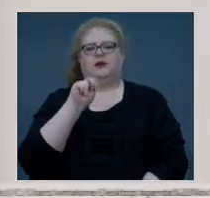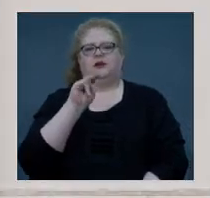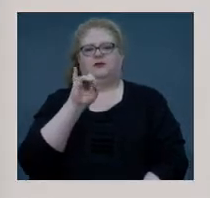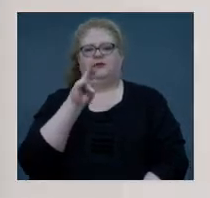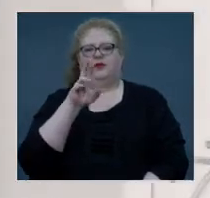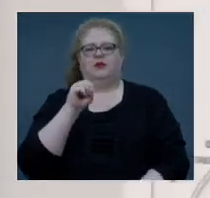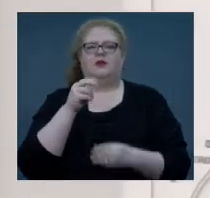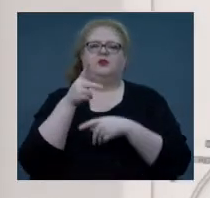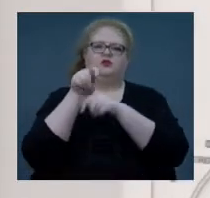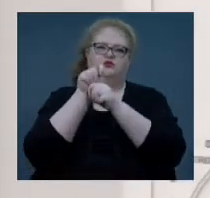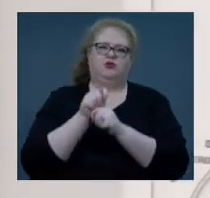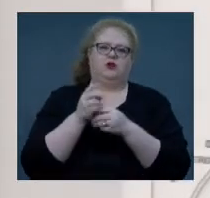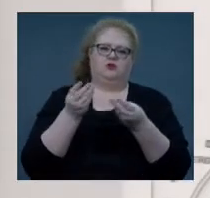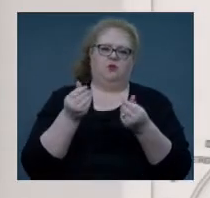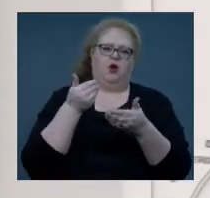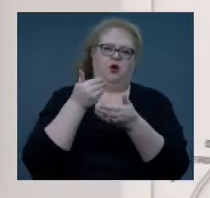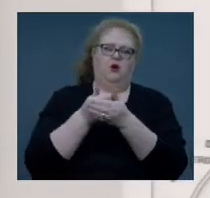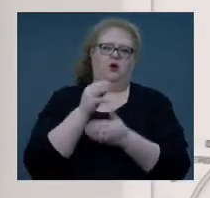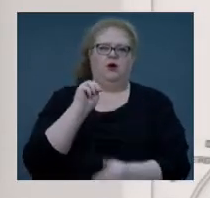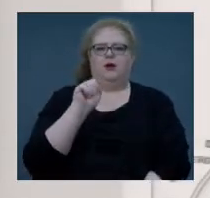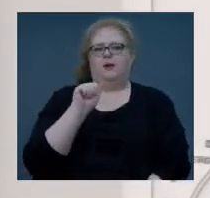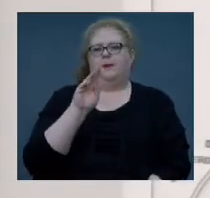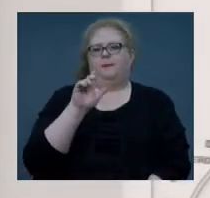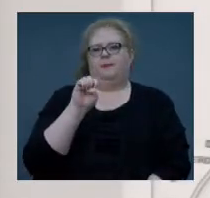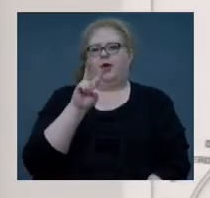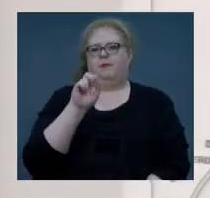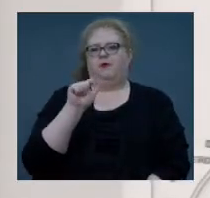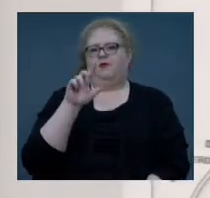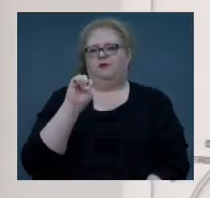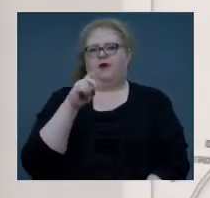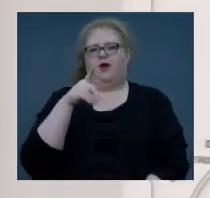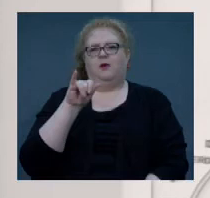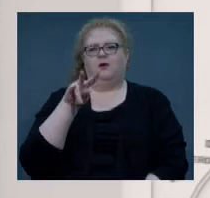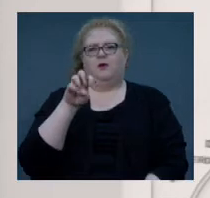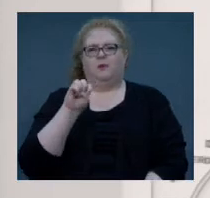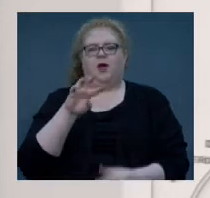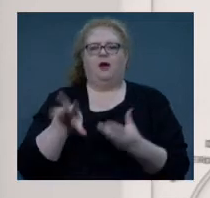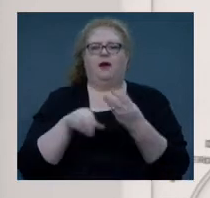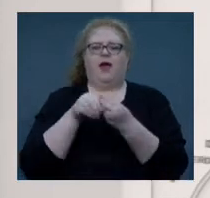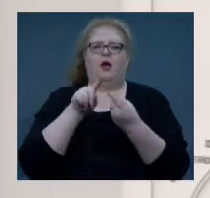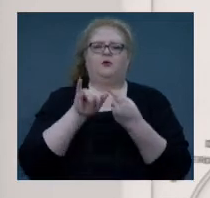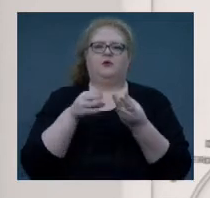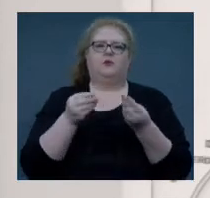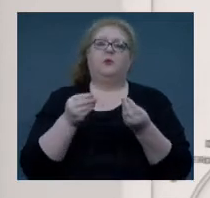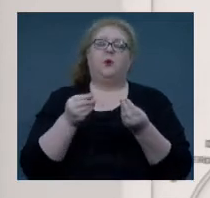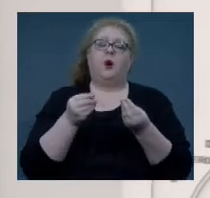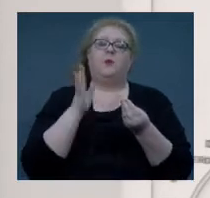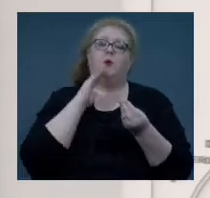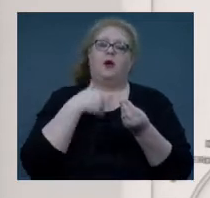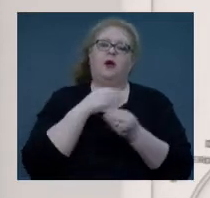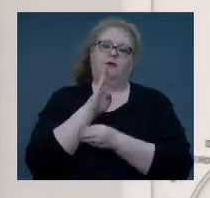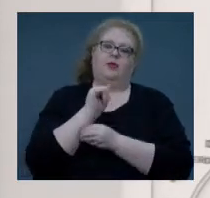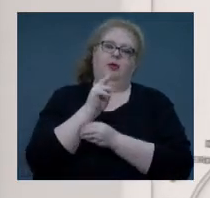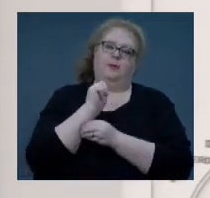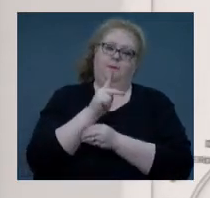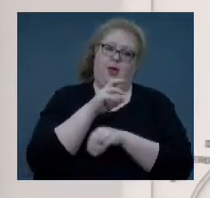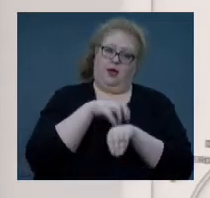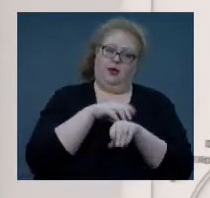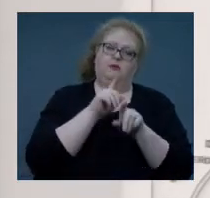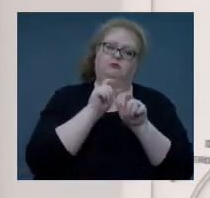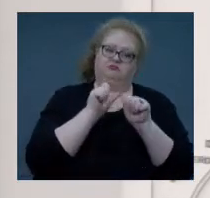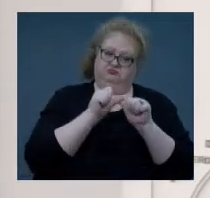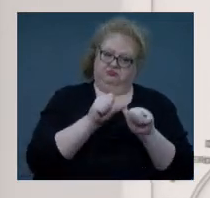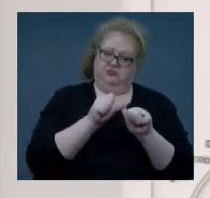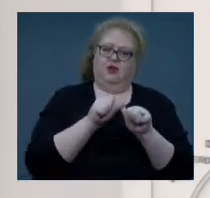property closer toward Mableville Pike would also be added to the property containing the bank building to provide